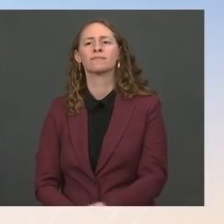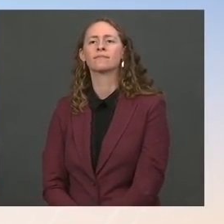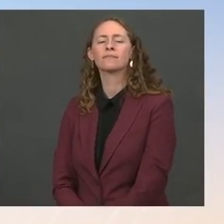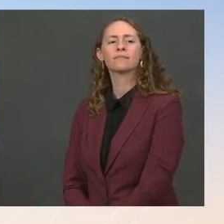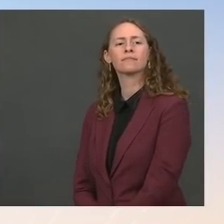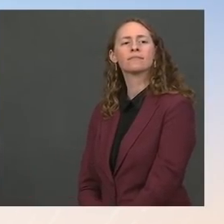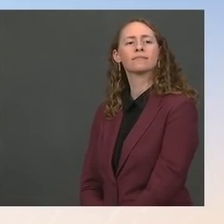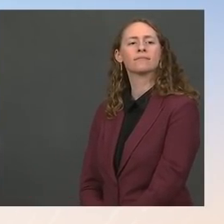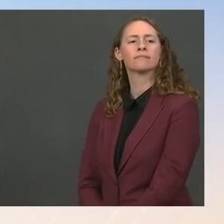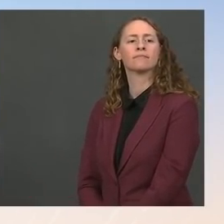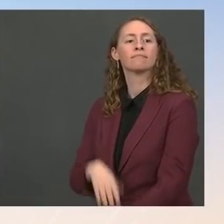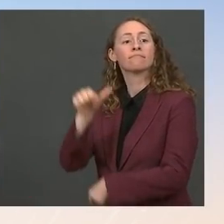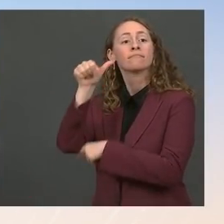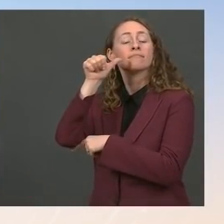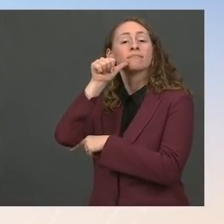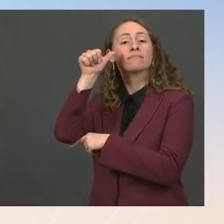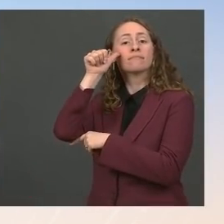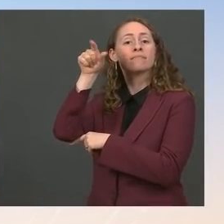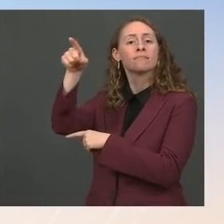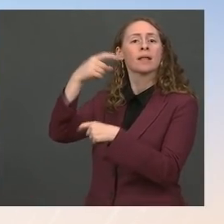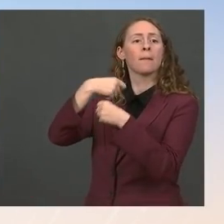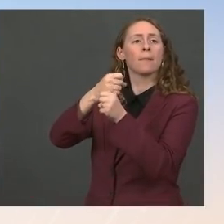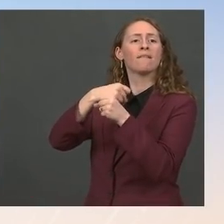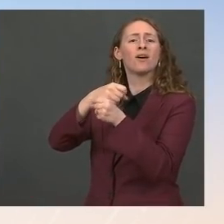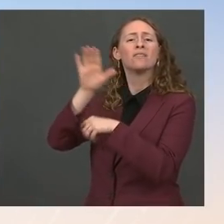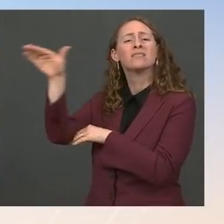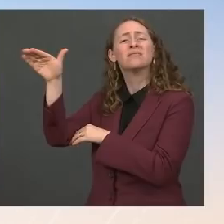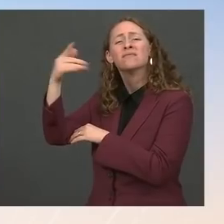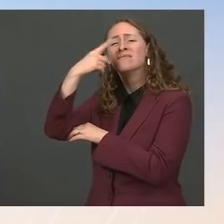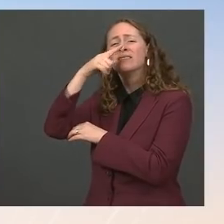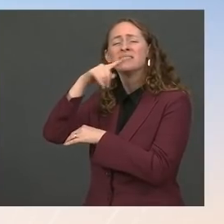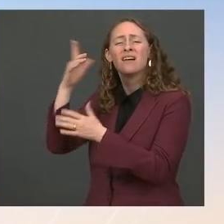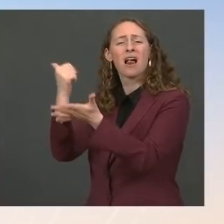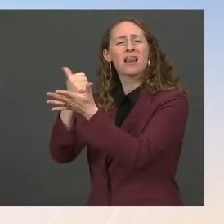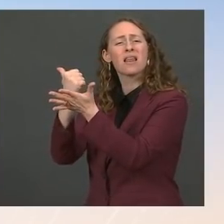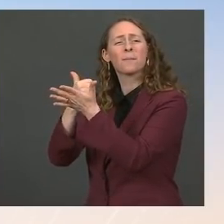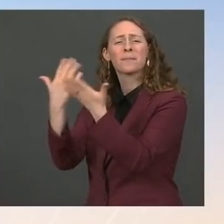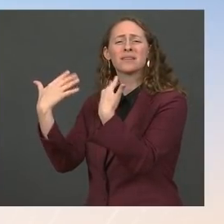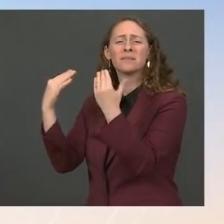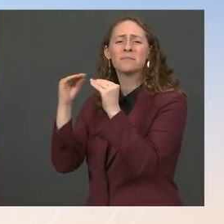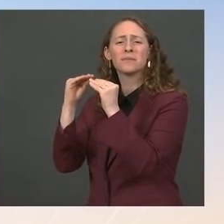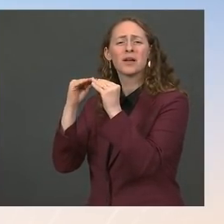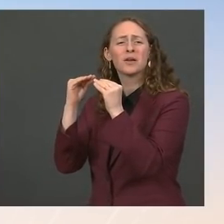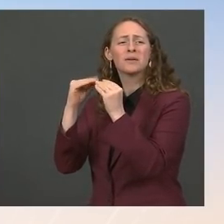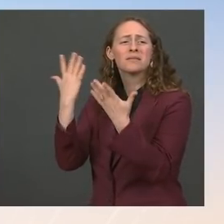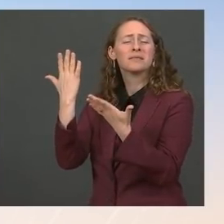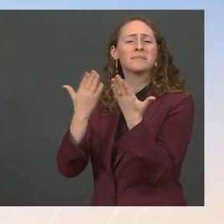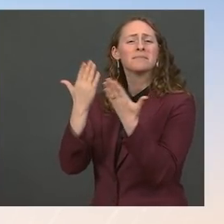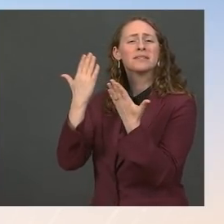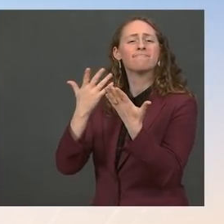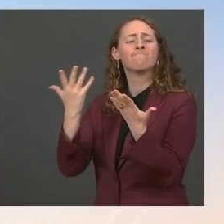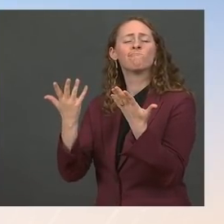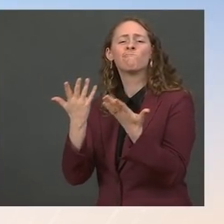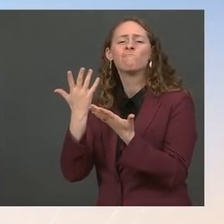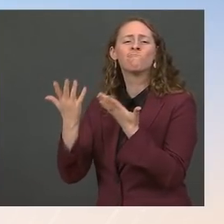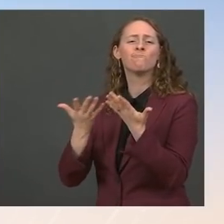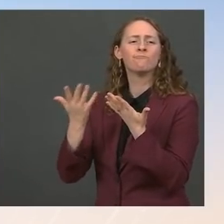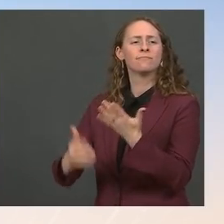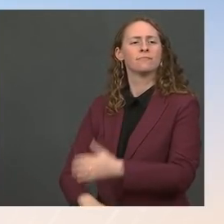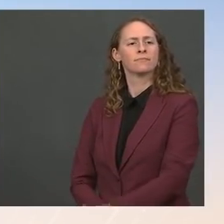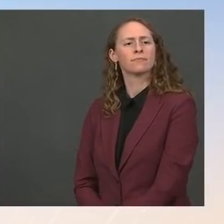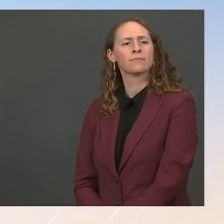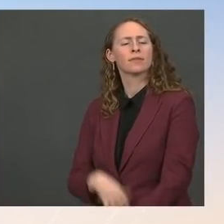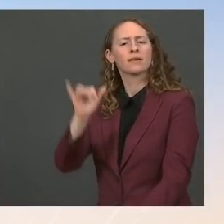on the administration to do more, basically. And they're asking, perhaps, that the Navy or the National Guard